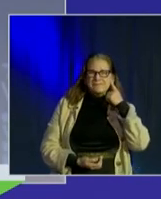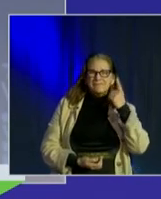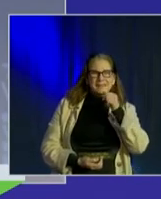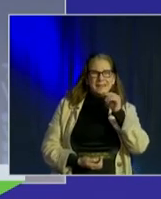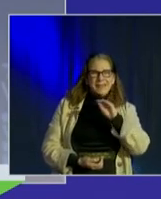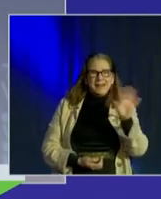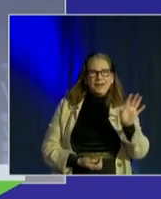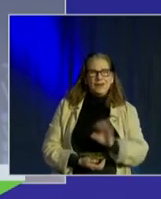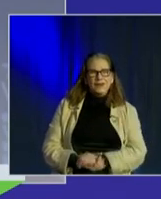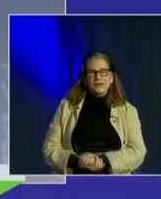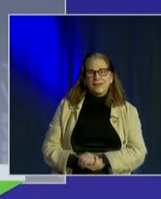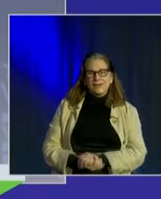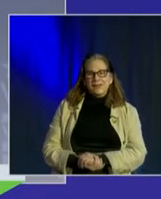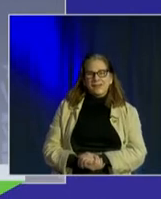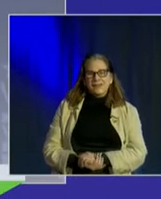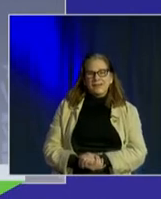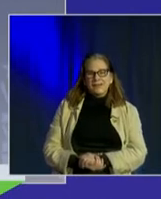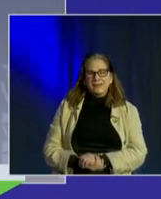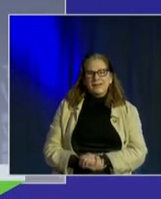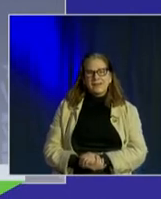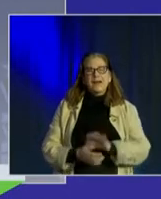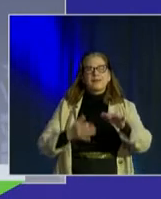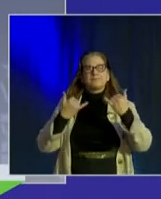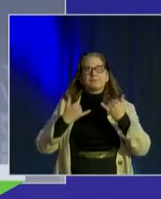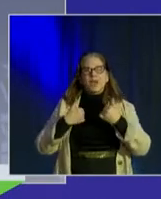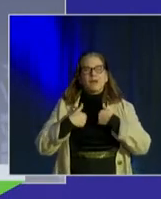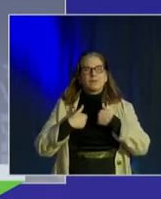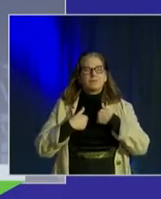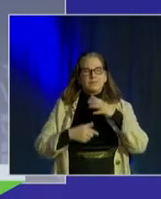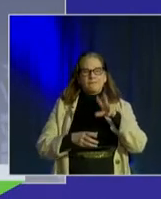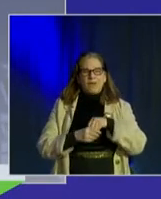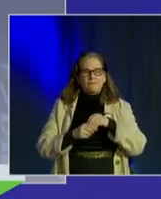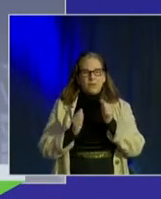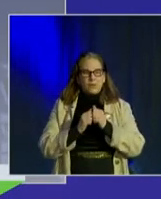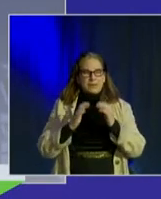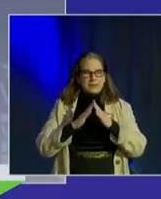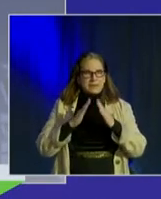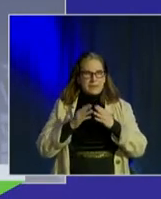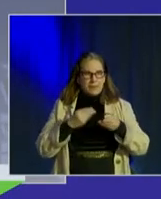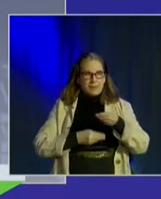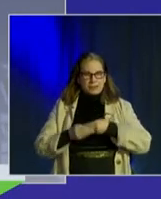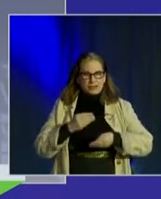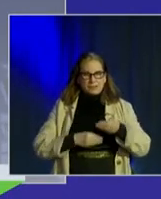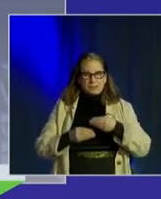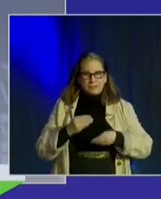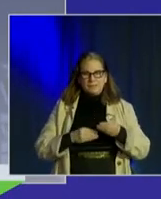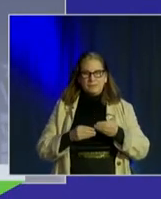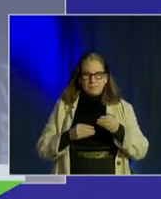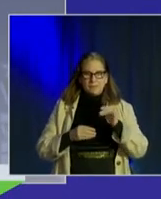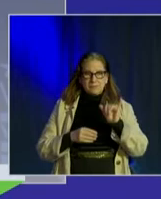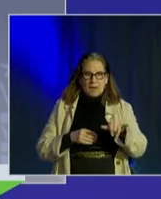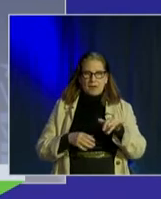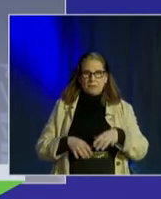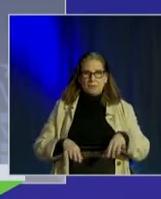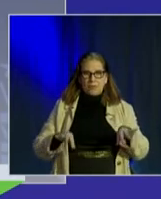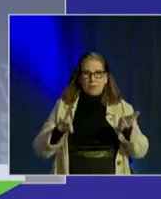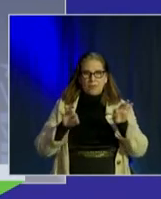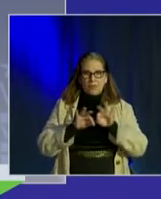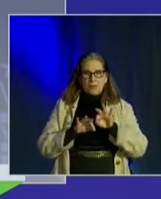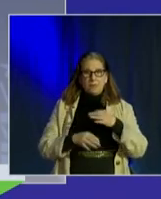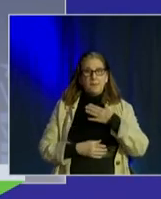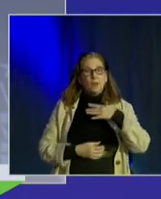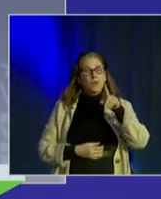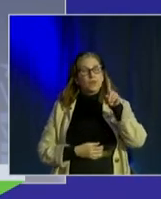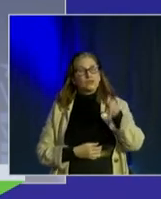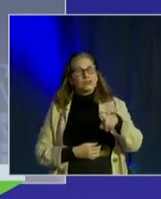in the city budget, obviously, which is vital. Question I have pertains to the Public Safety and Justice